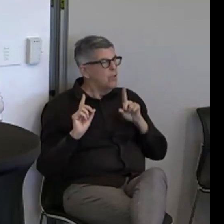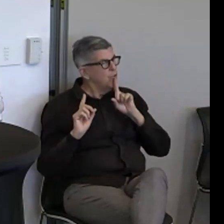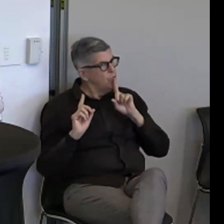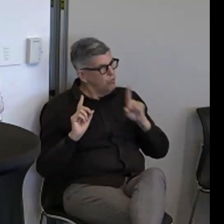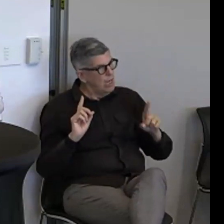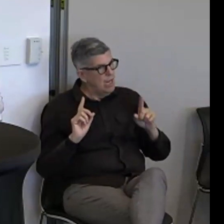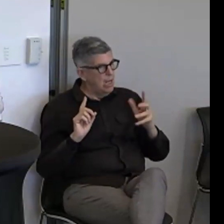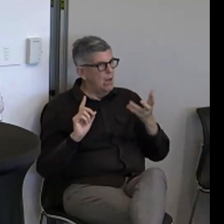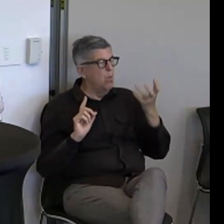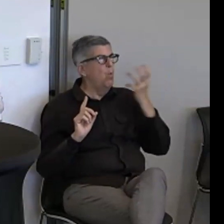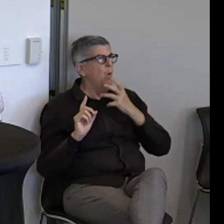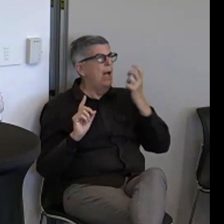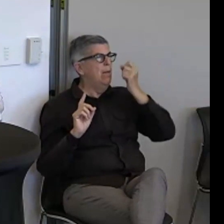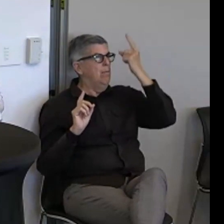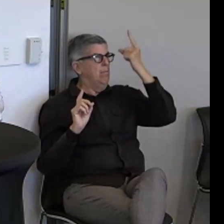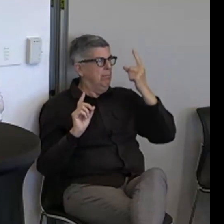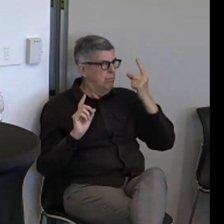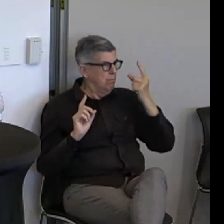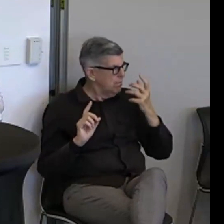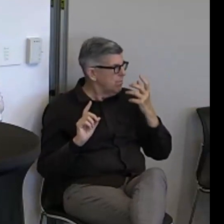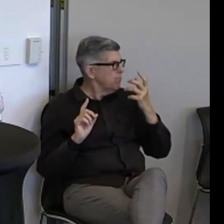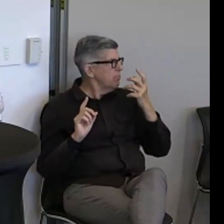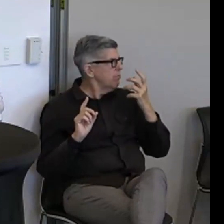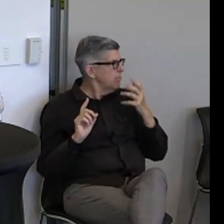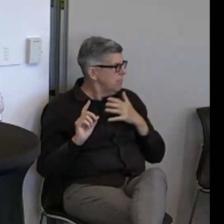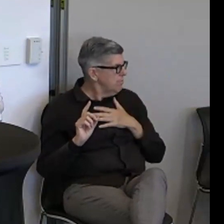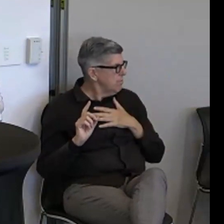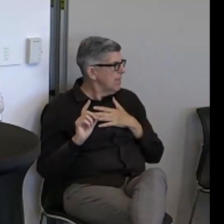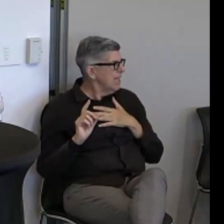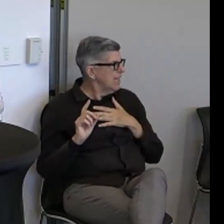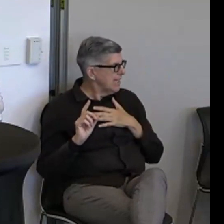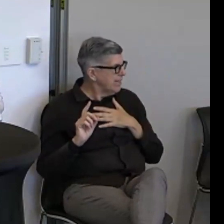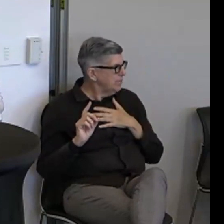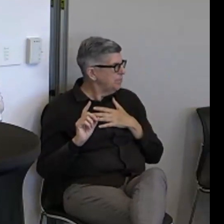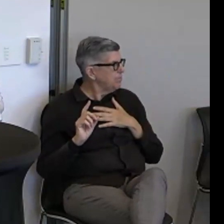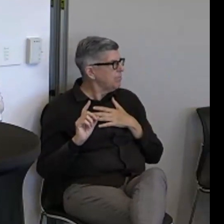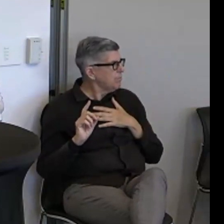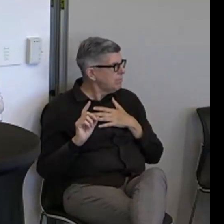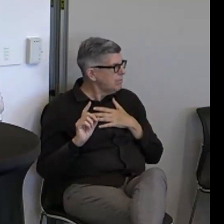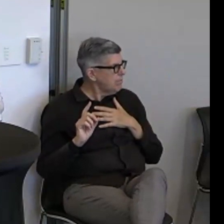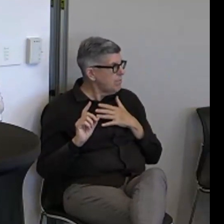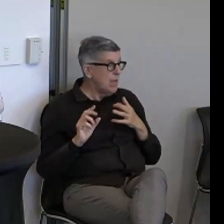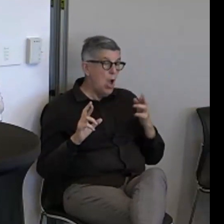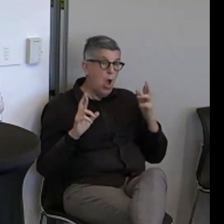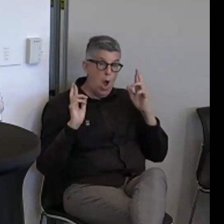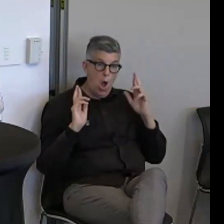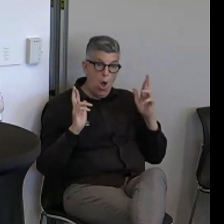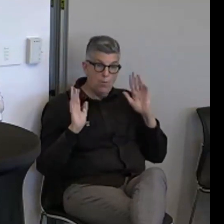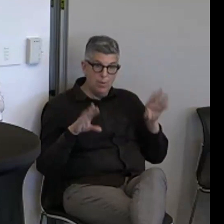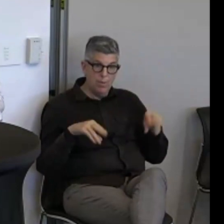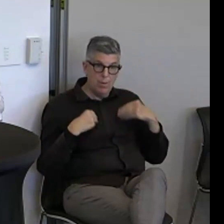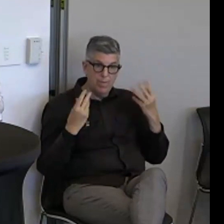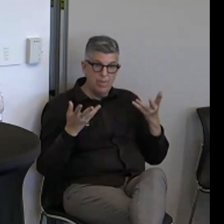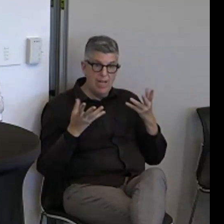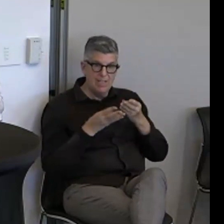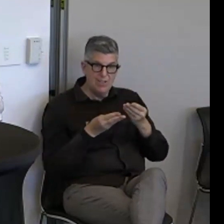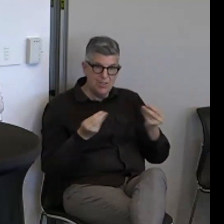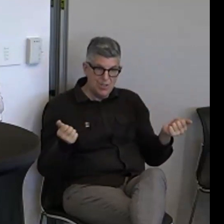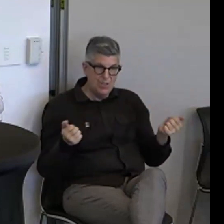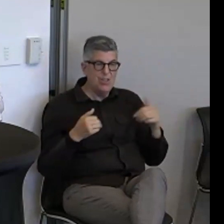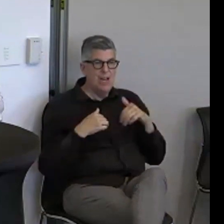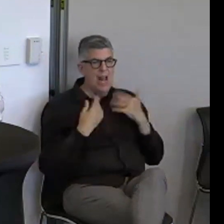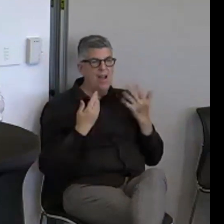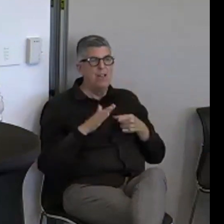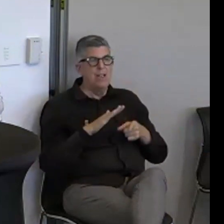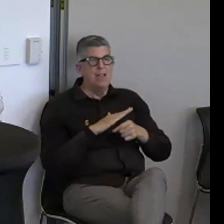for me. And hopefully I can kind of give you guys a solution to be able to navigate on the